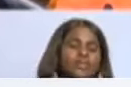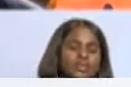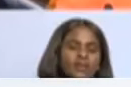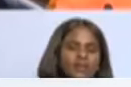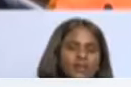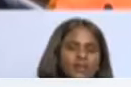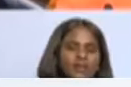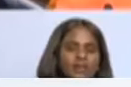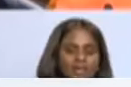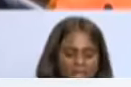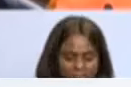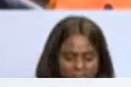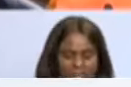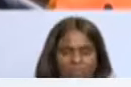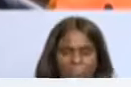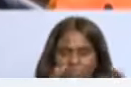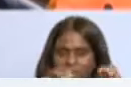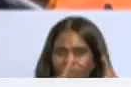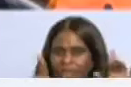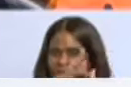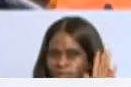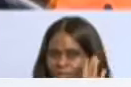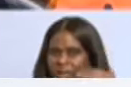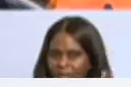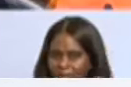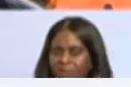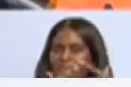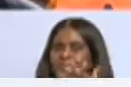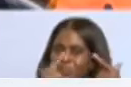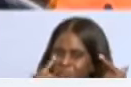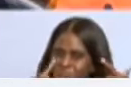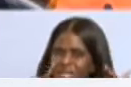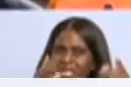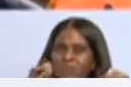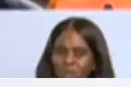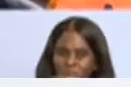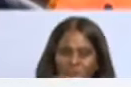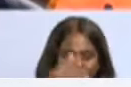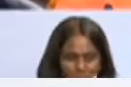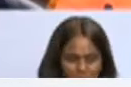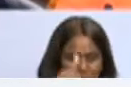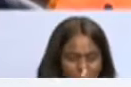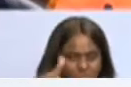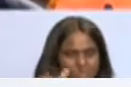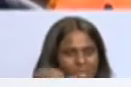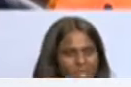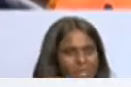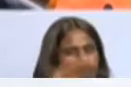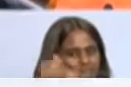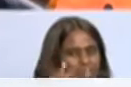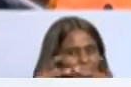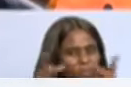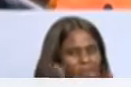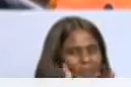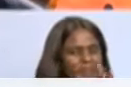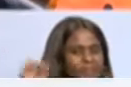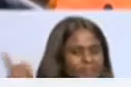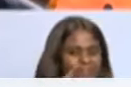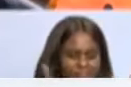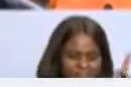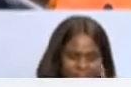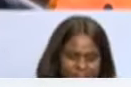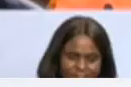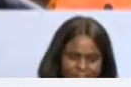Our free education policy has led to a huge increase in enrollment levels across the country. Our young people